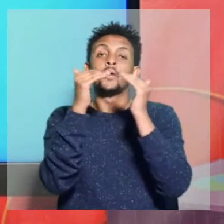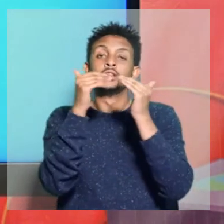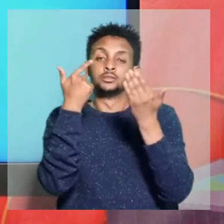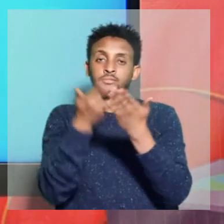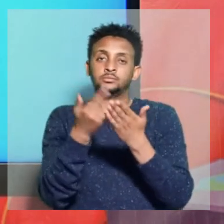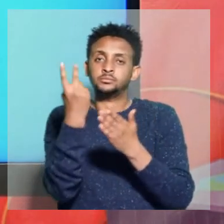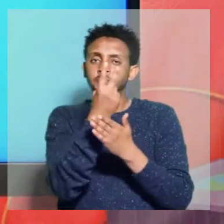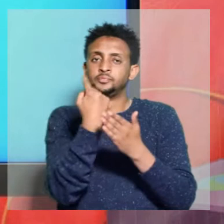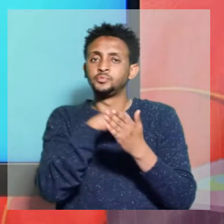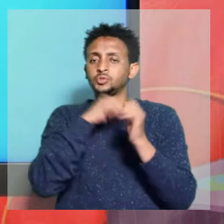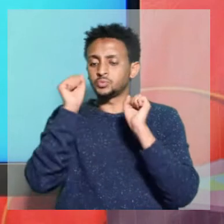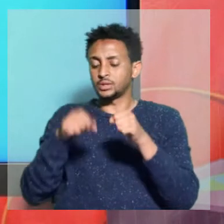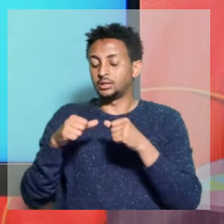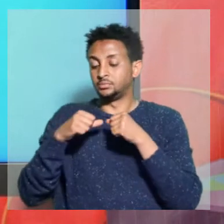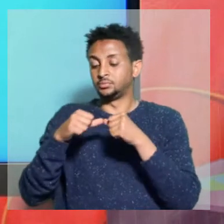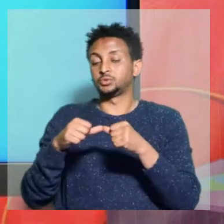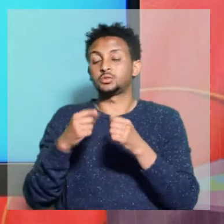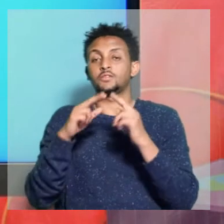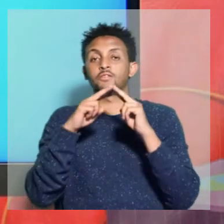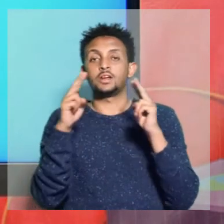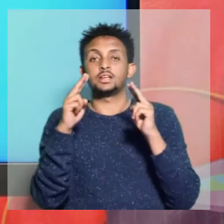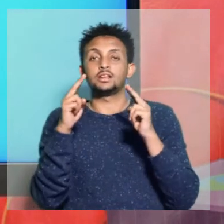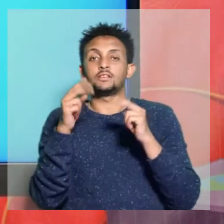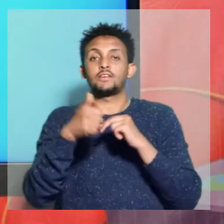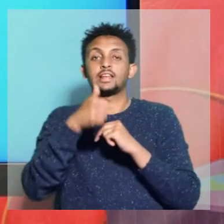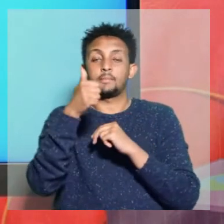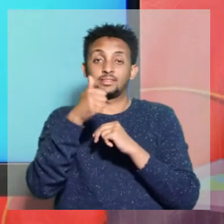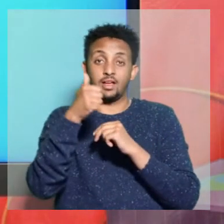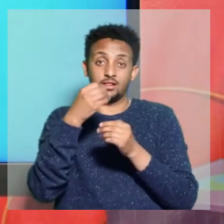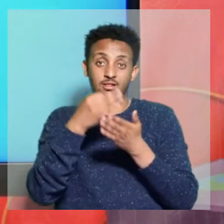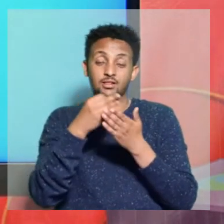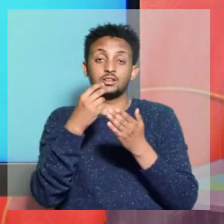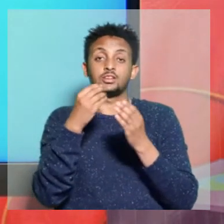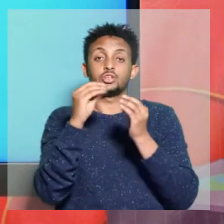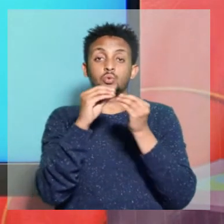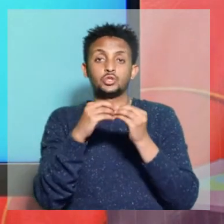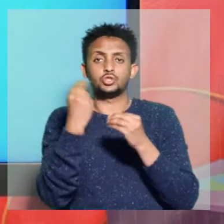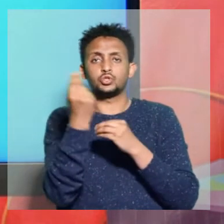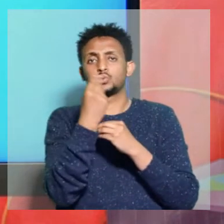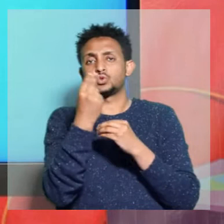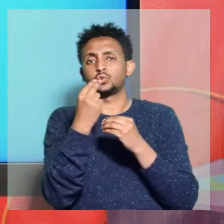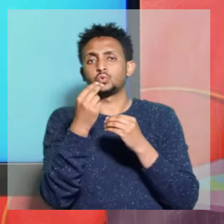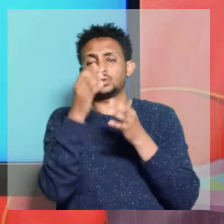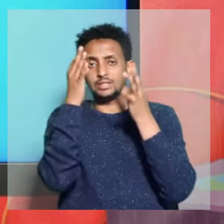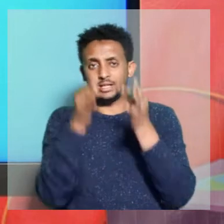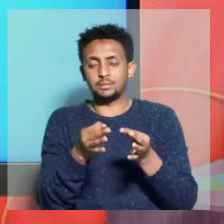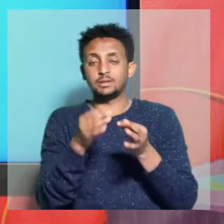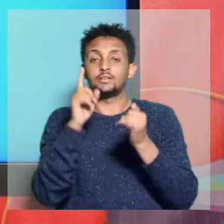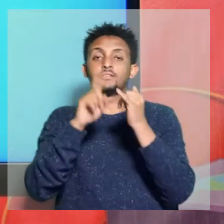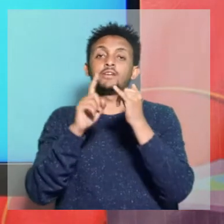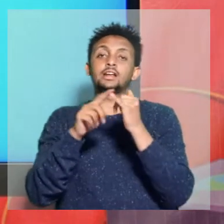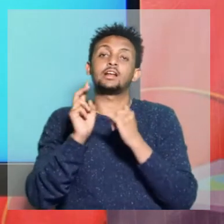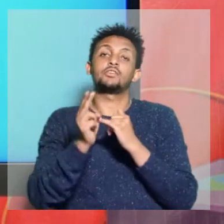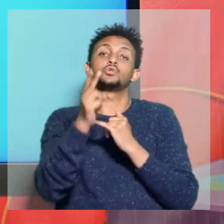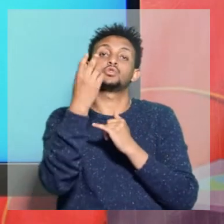two, we can produce a very fundamental equation used to determine the final